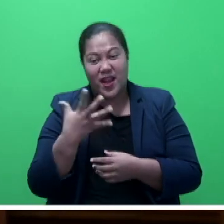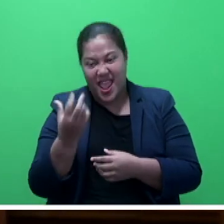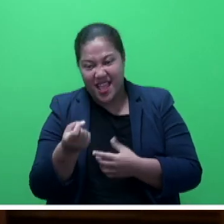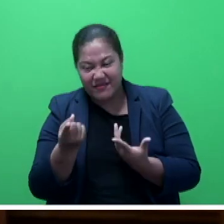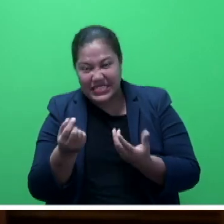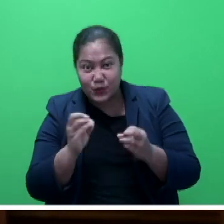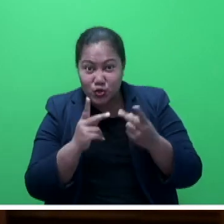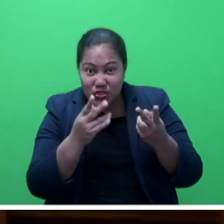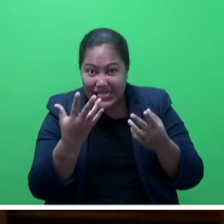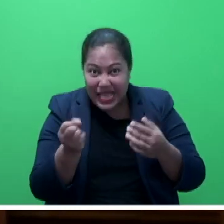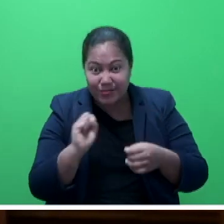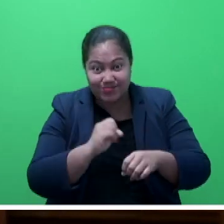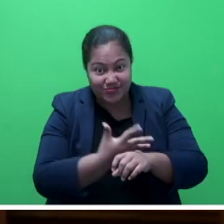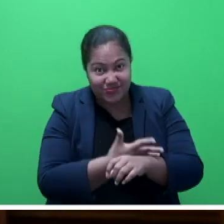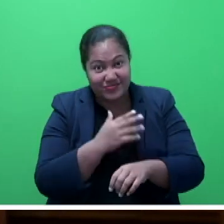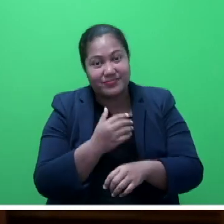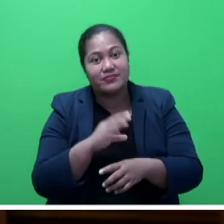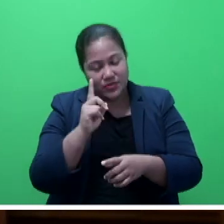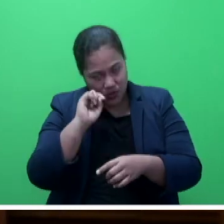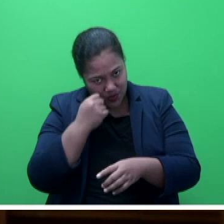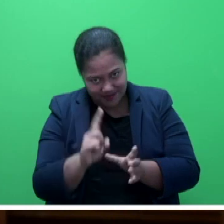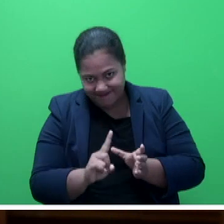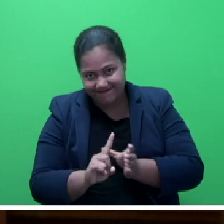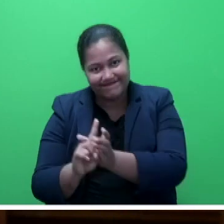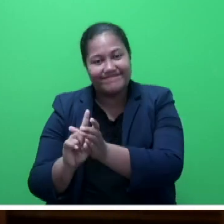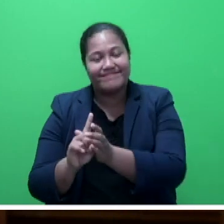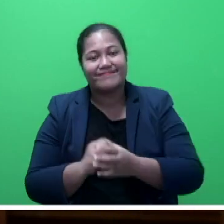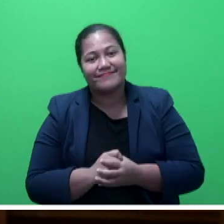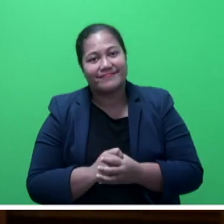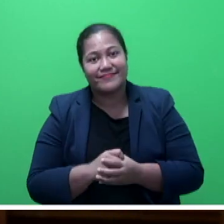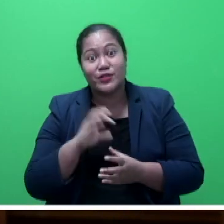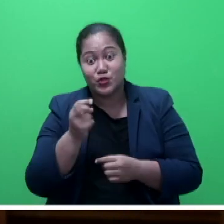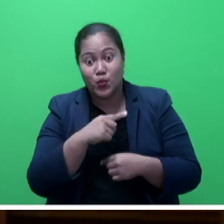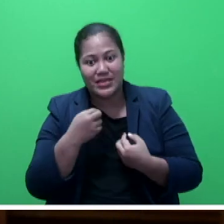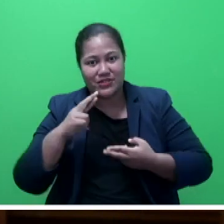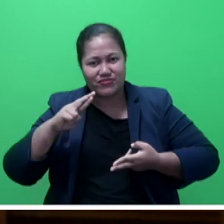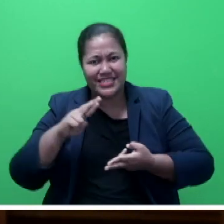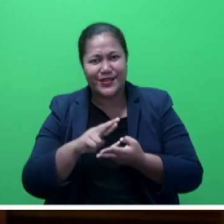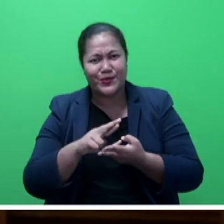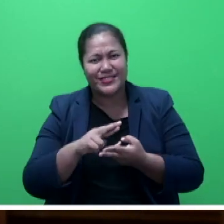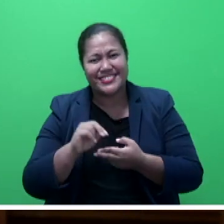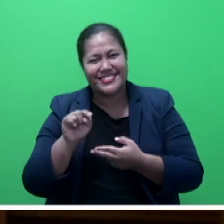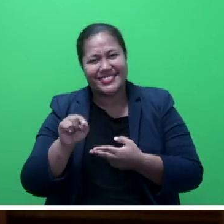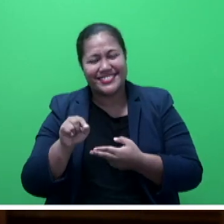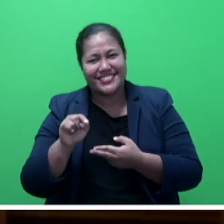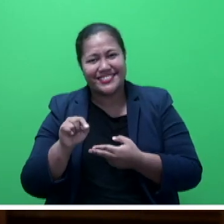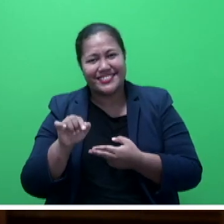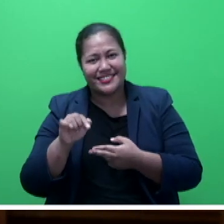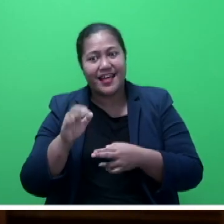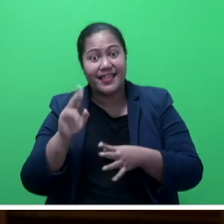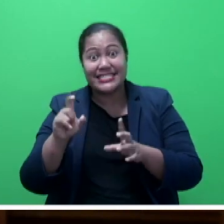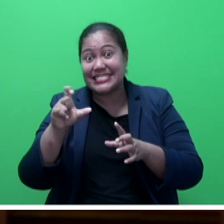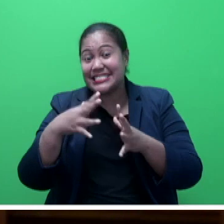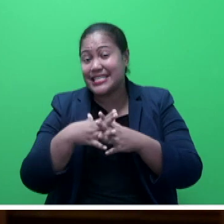virus has been entered into quarantine, and we have reduced patient loads at the Colonial War Memorial